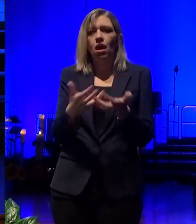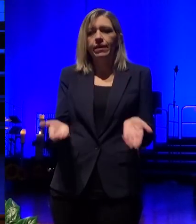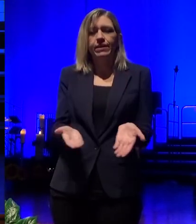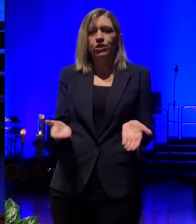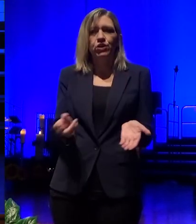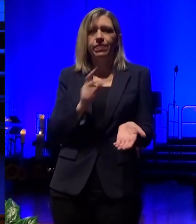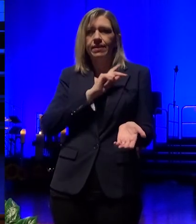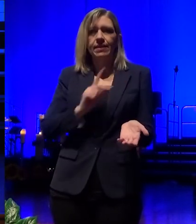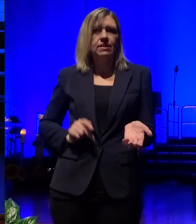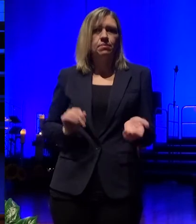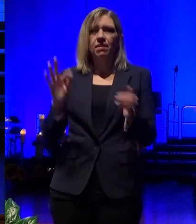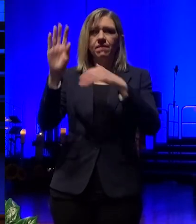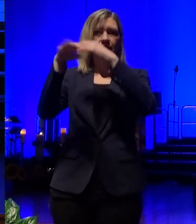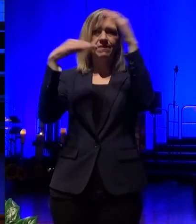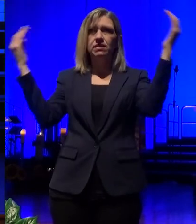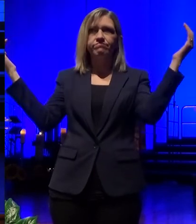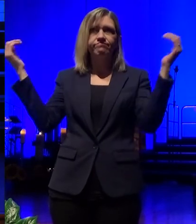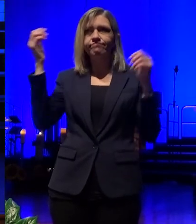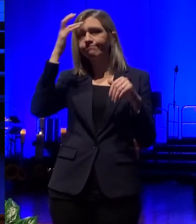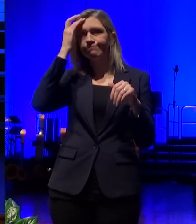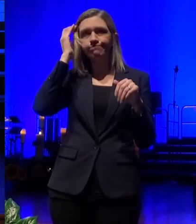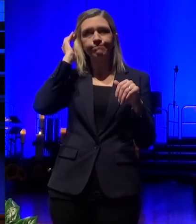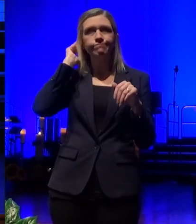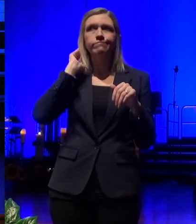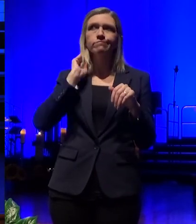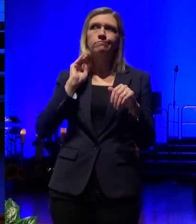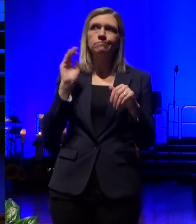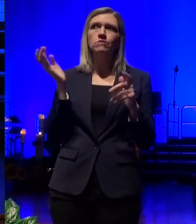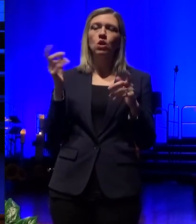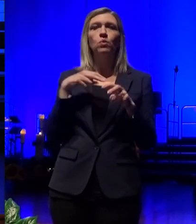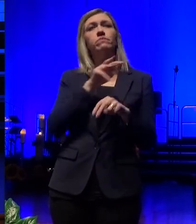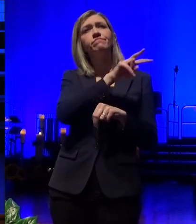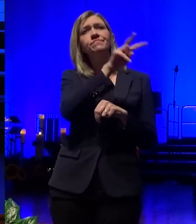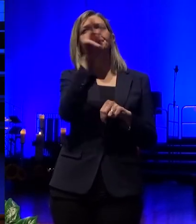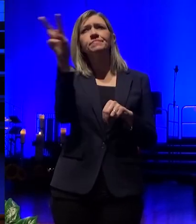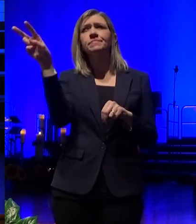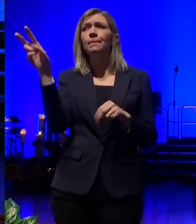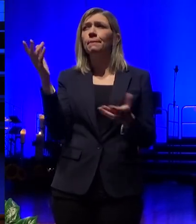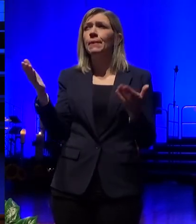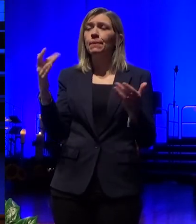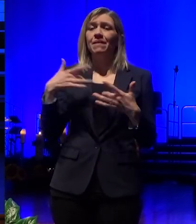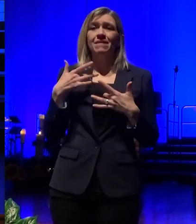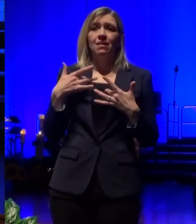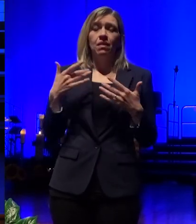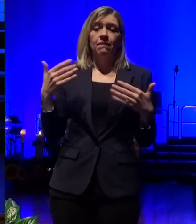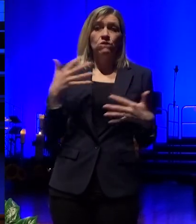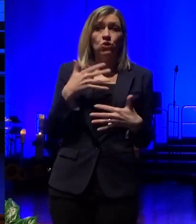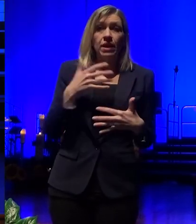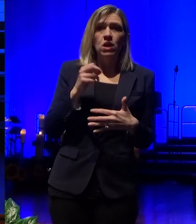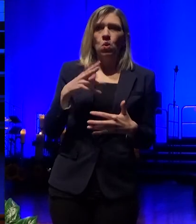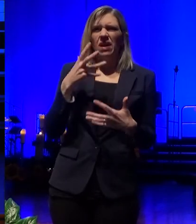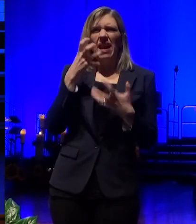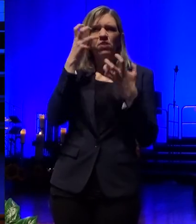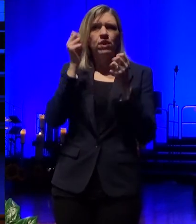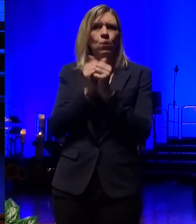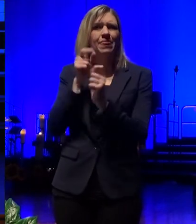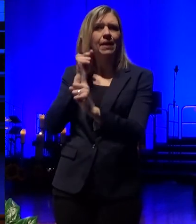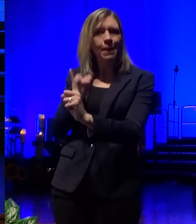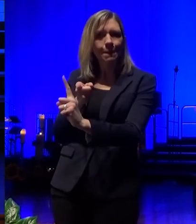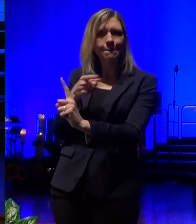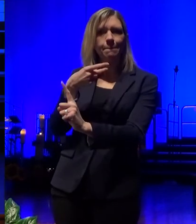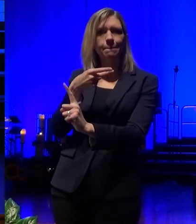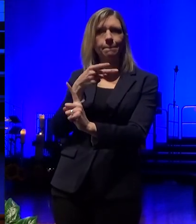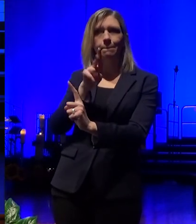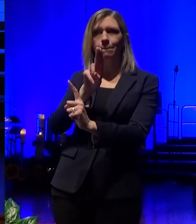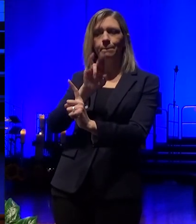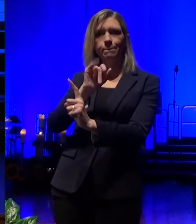here in the kingdom of heaven, does it? And so while we look out and we may feel afraid or angry at him, it also